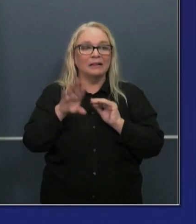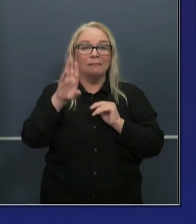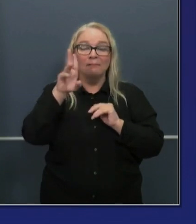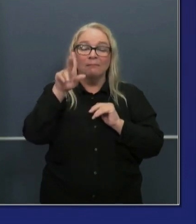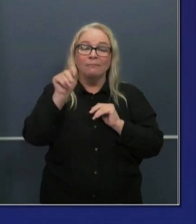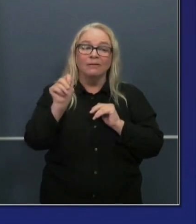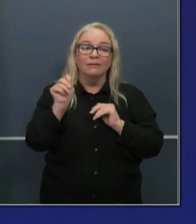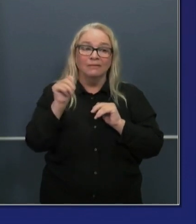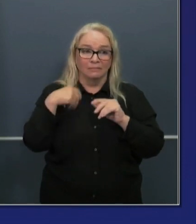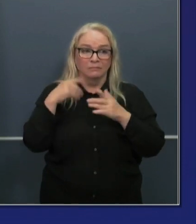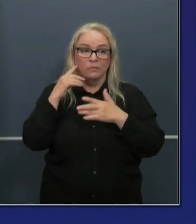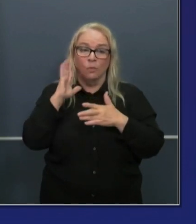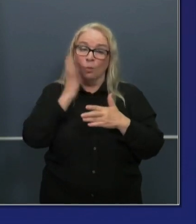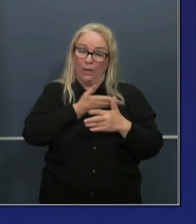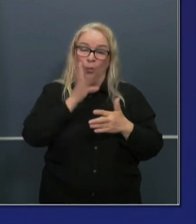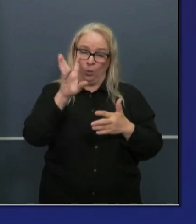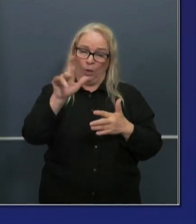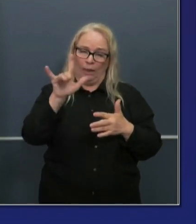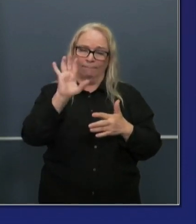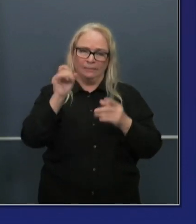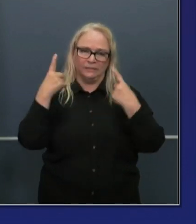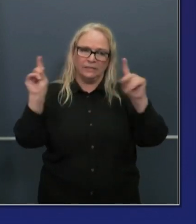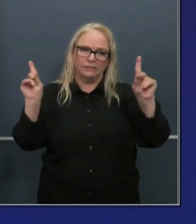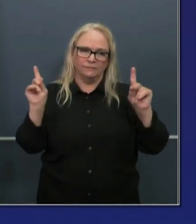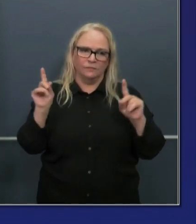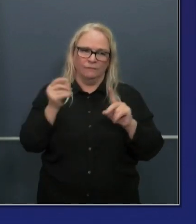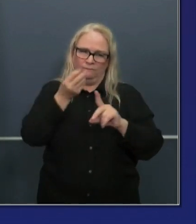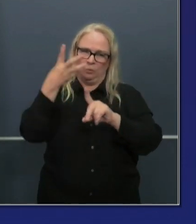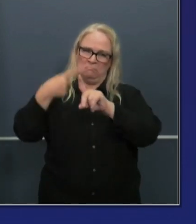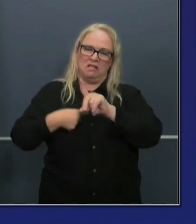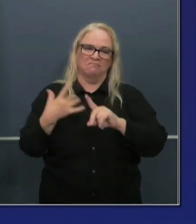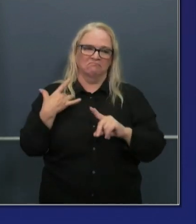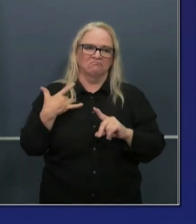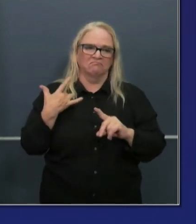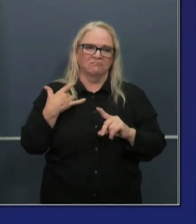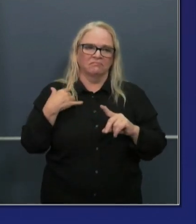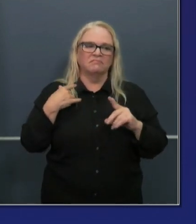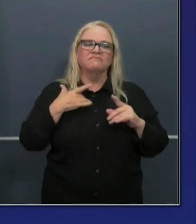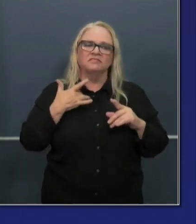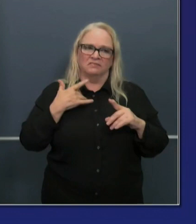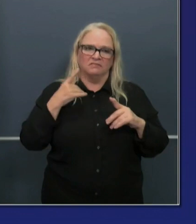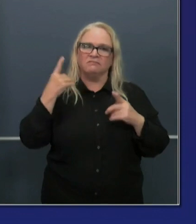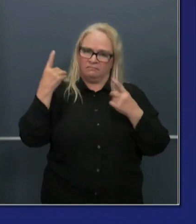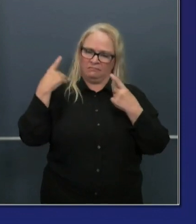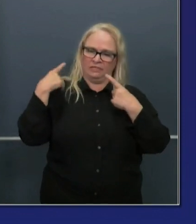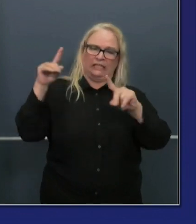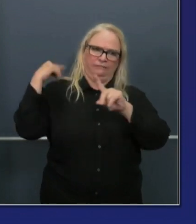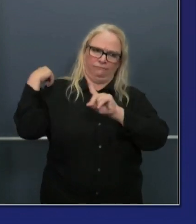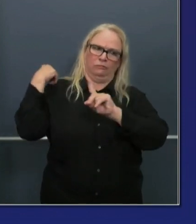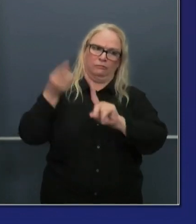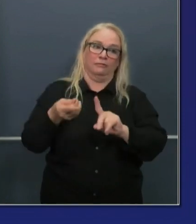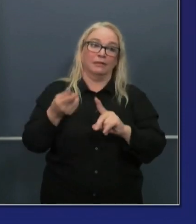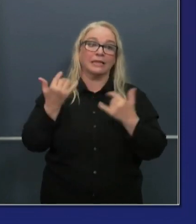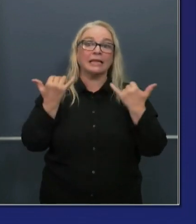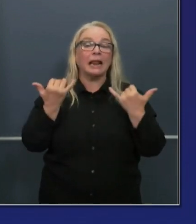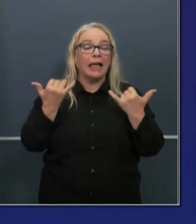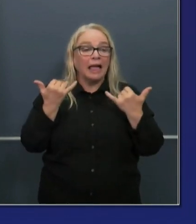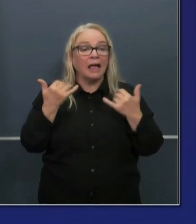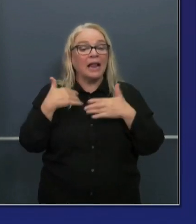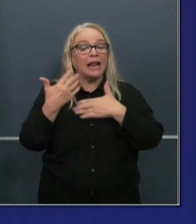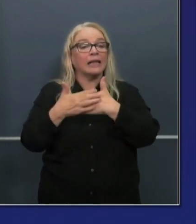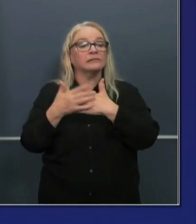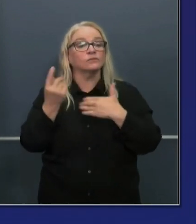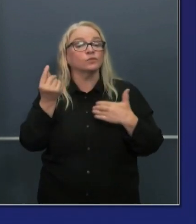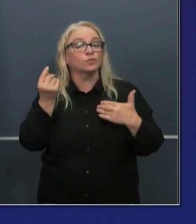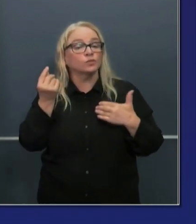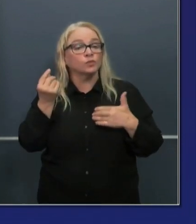successful in bending that curve. We will be successful, again, in bending this new curve, but know that